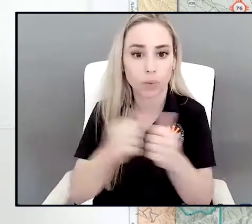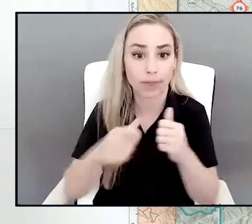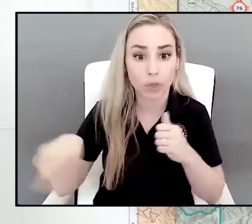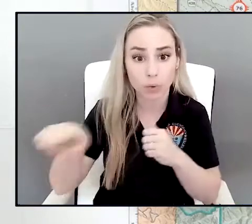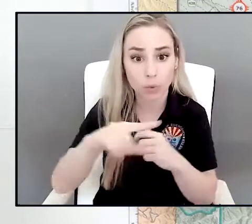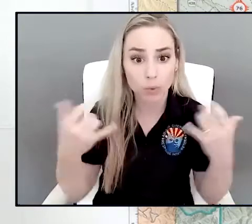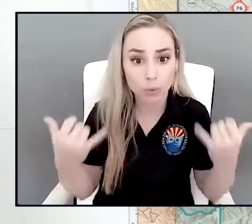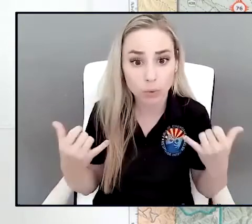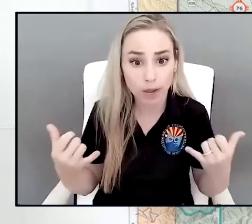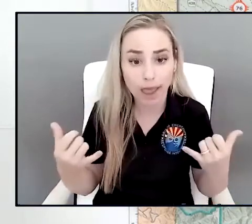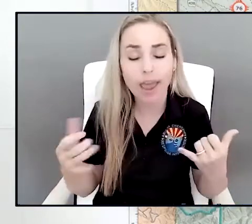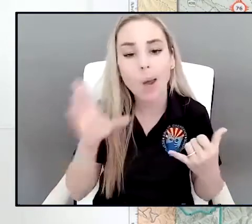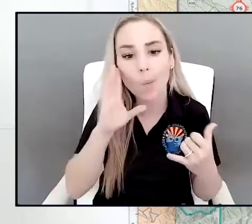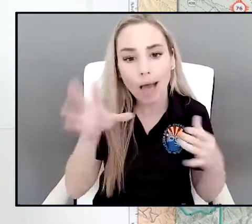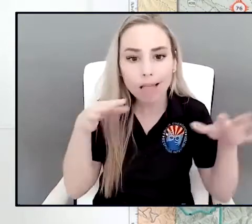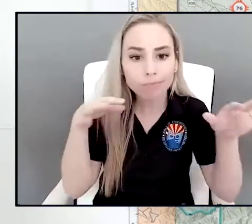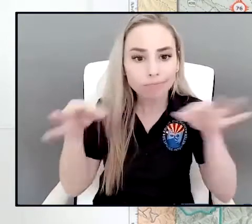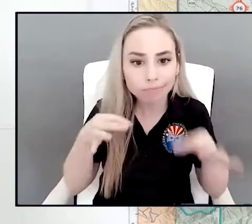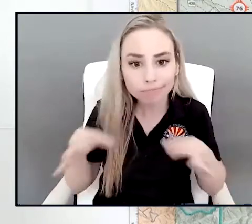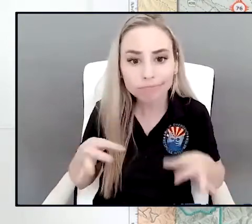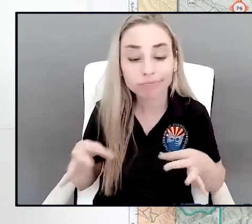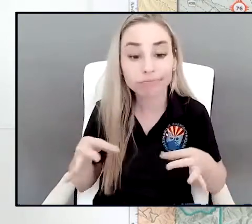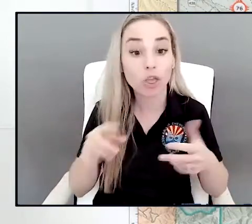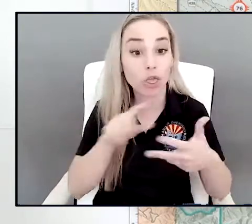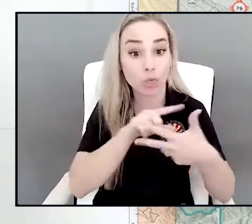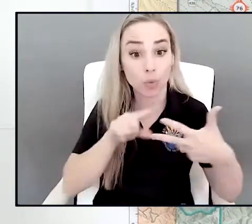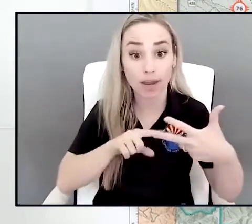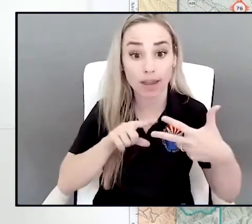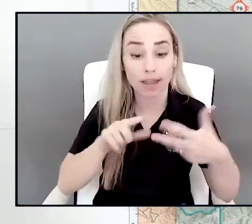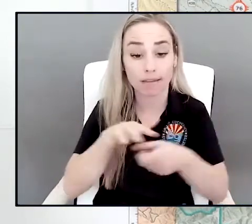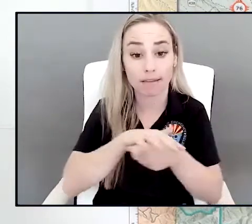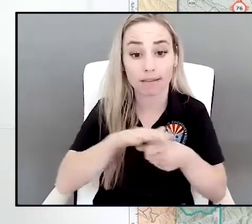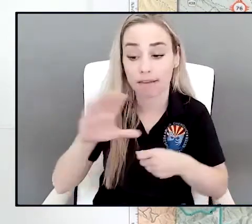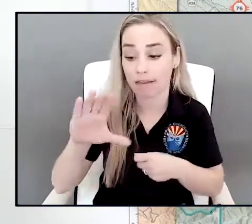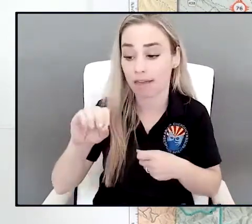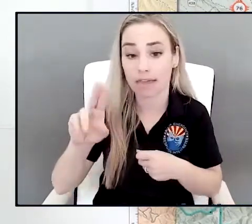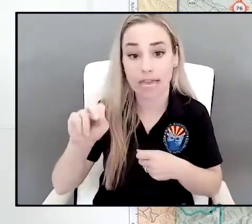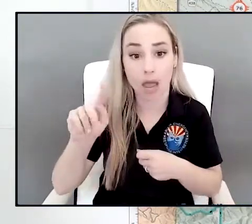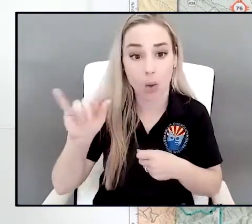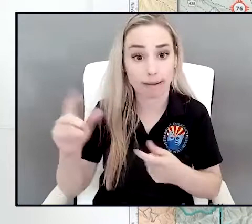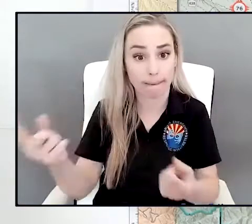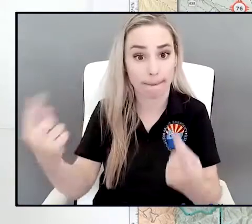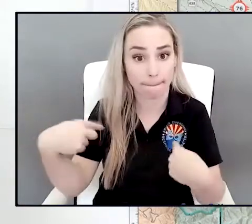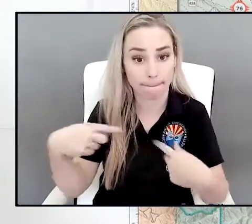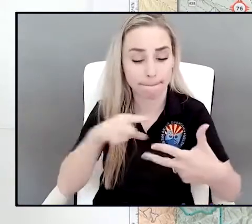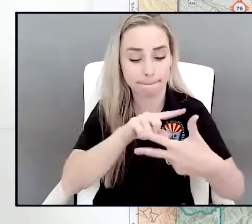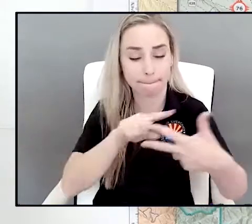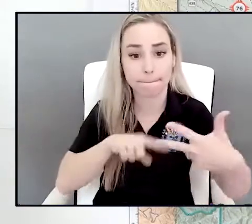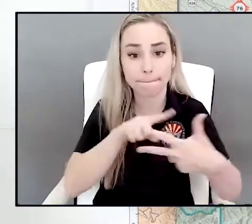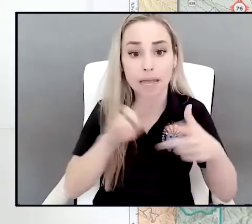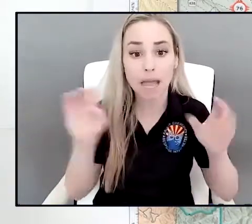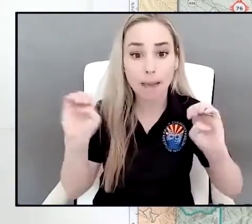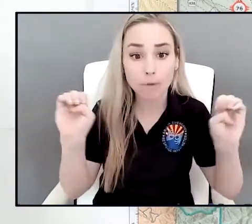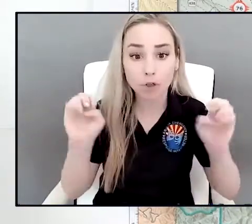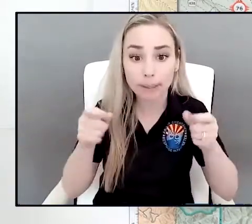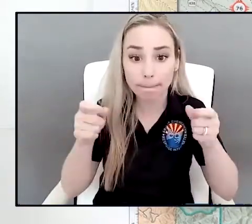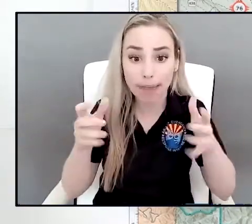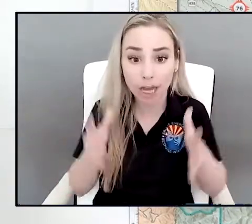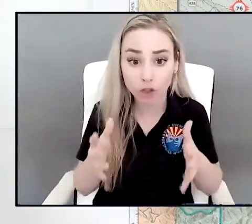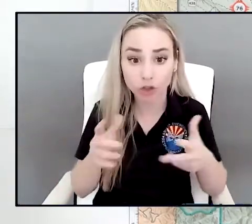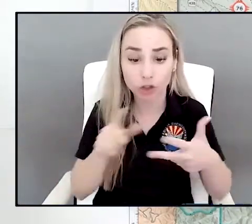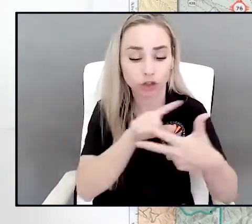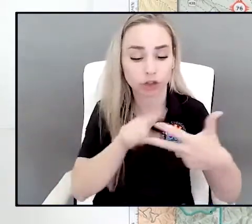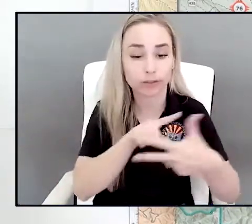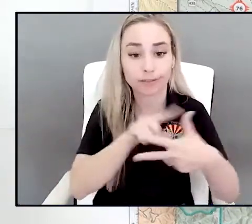You're going to hear some updates from 3 of our counties. We have our emergency managers